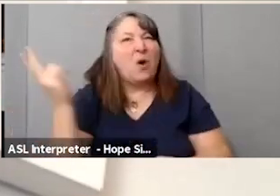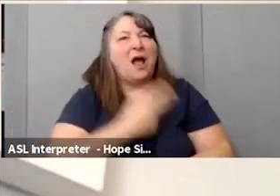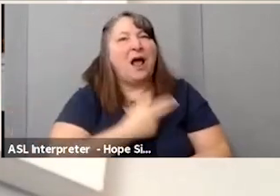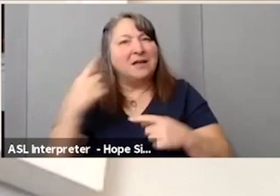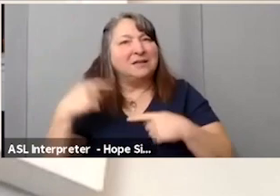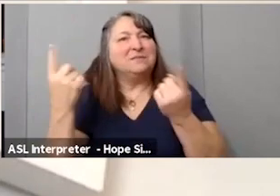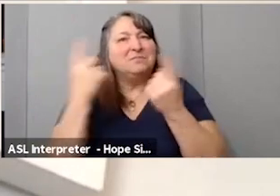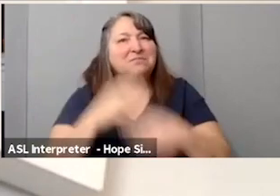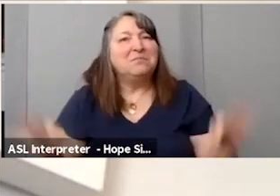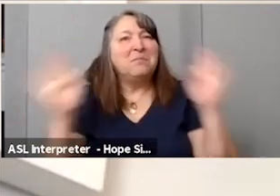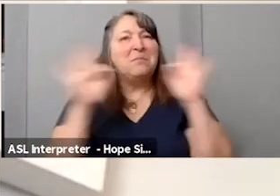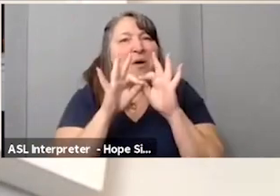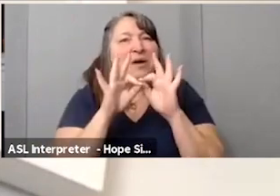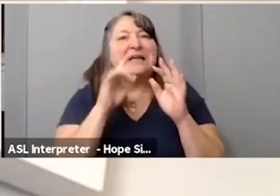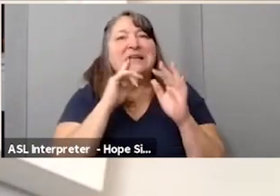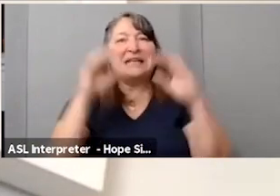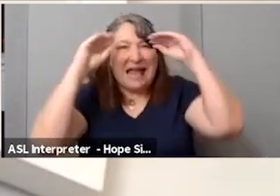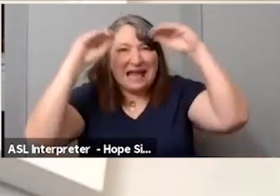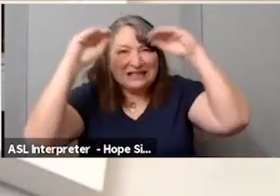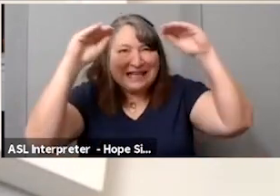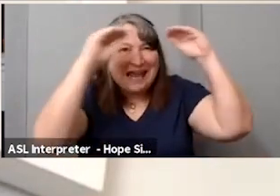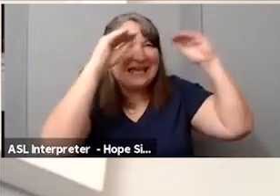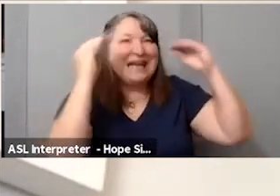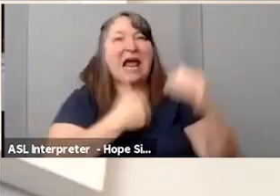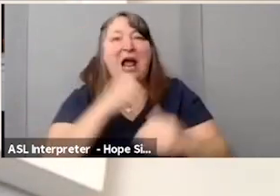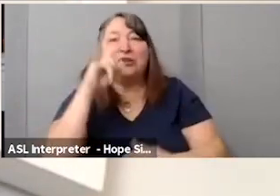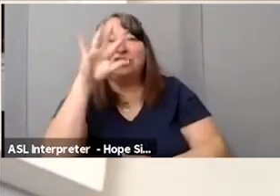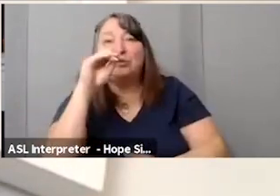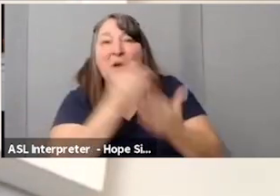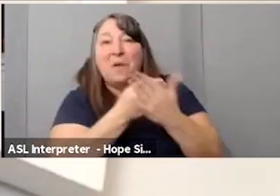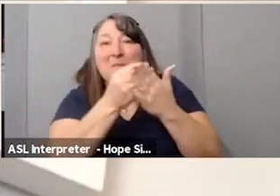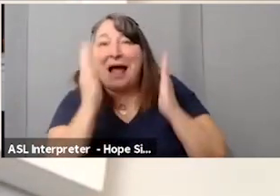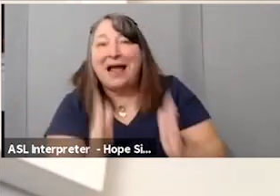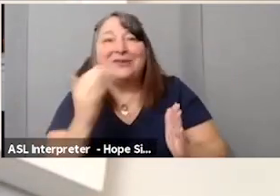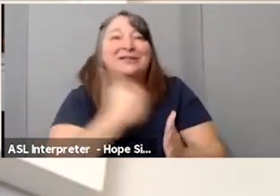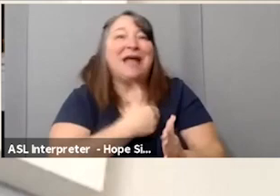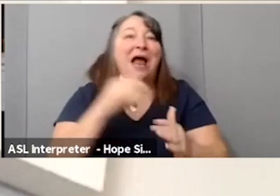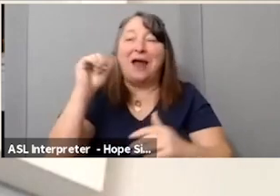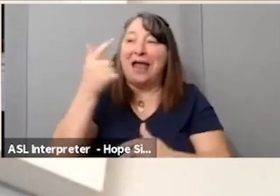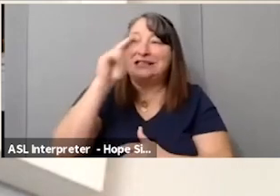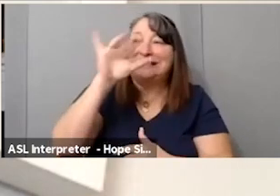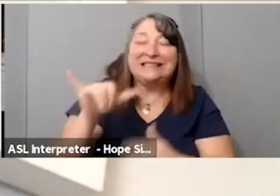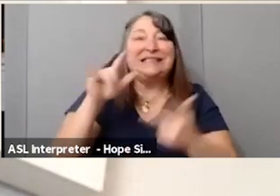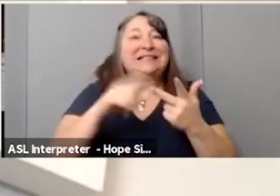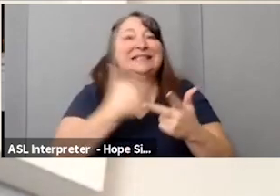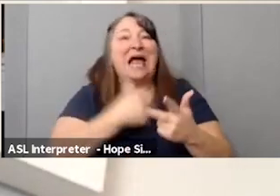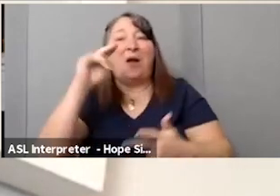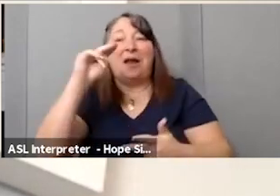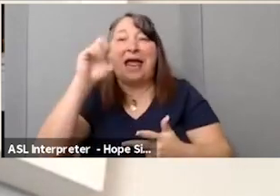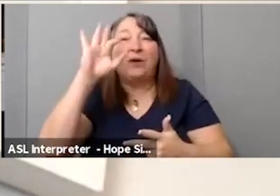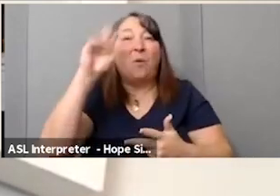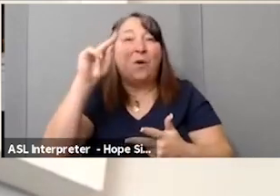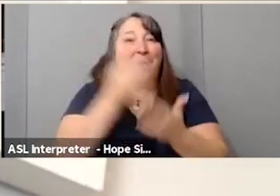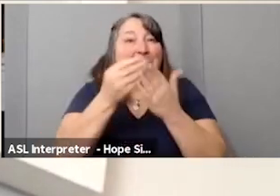in educating our studio buyers, our agencies, our network buyers to say, look, these are